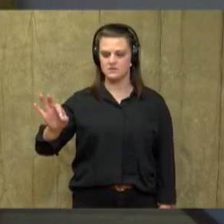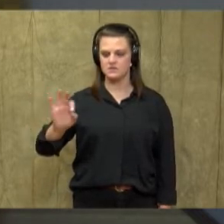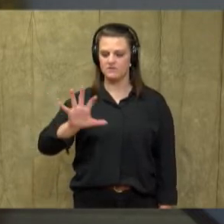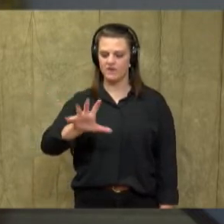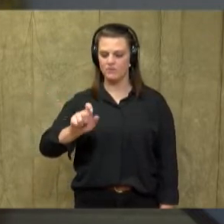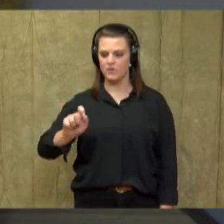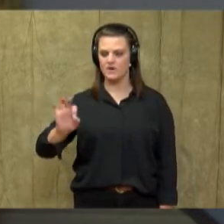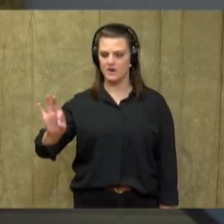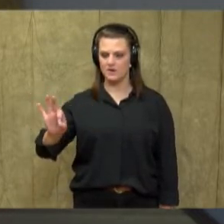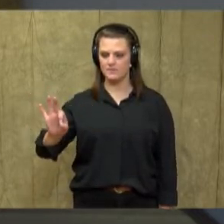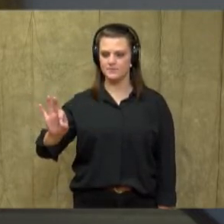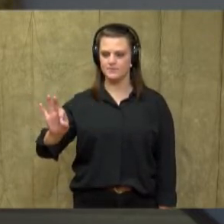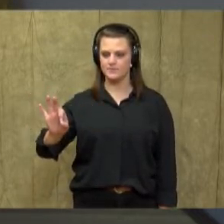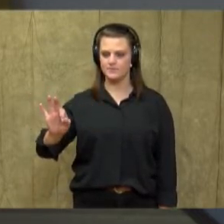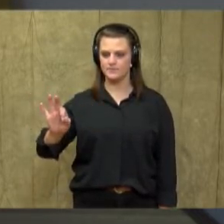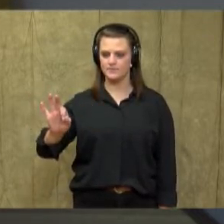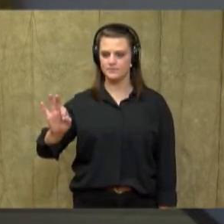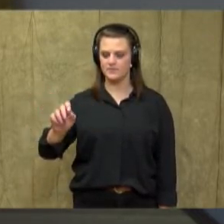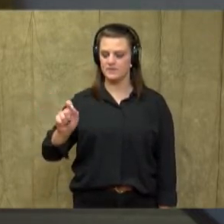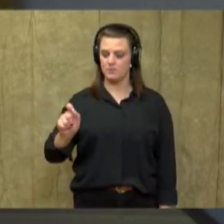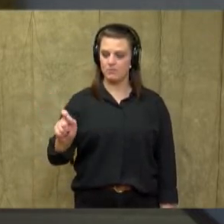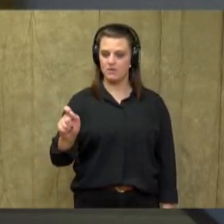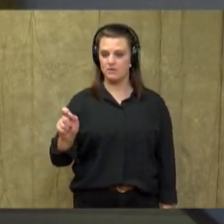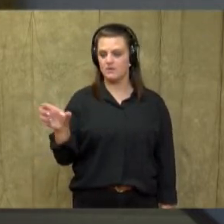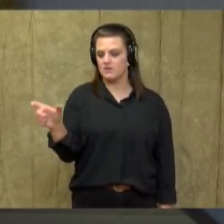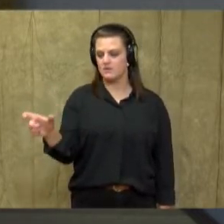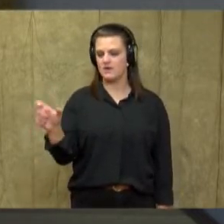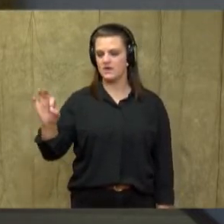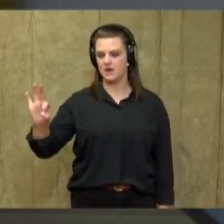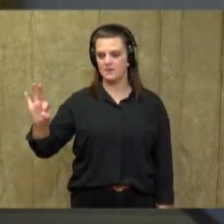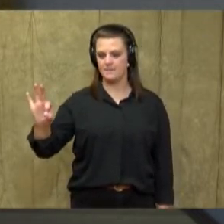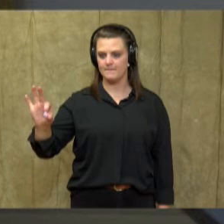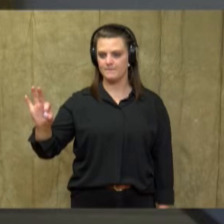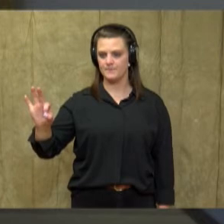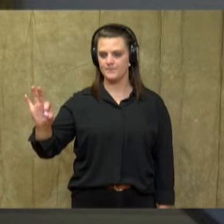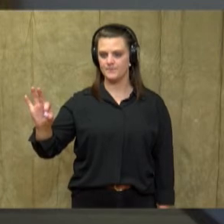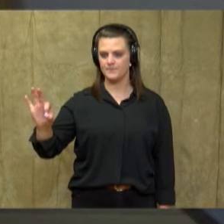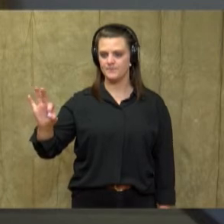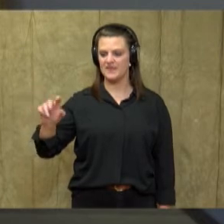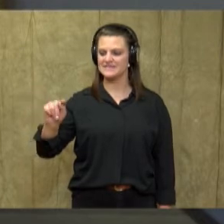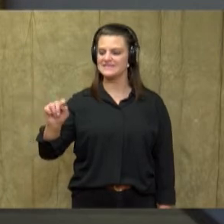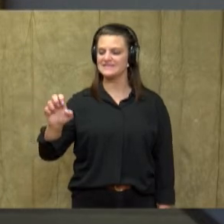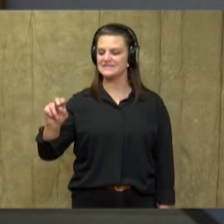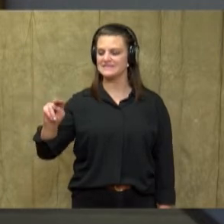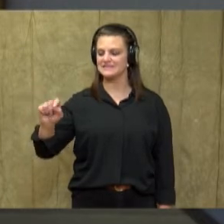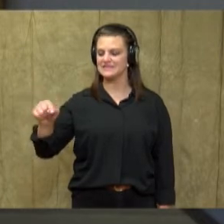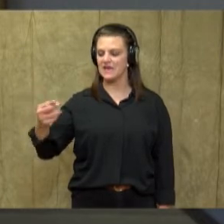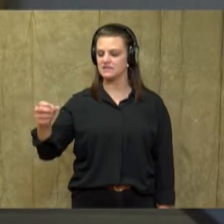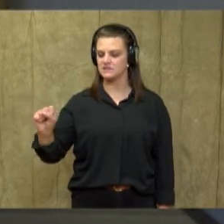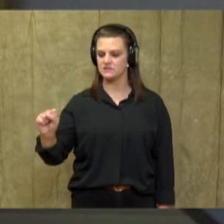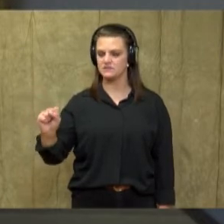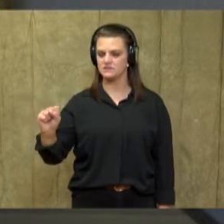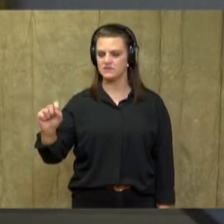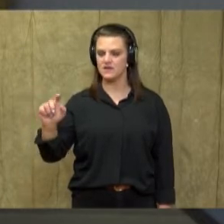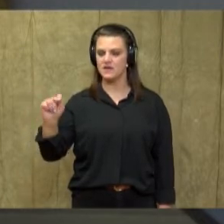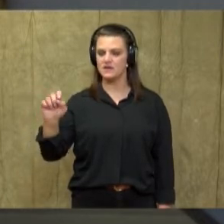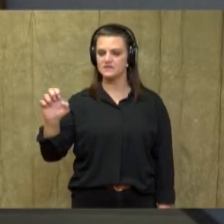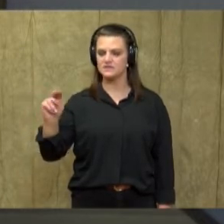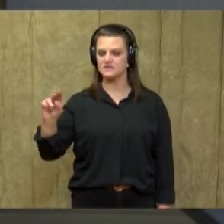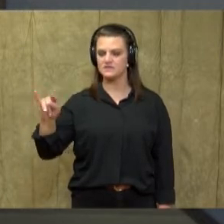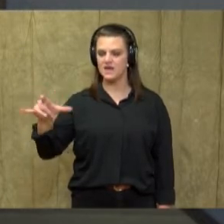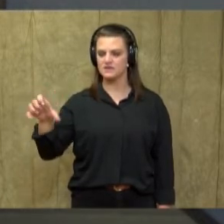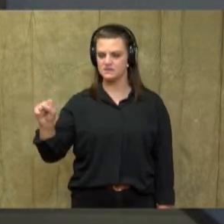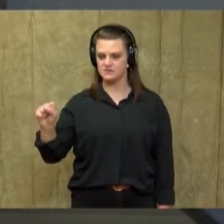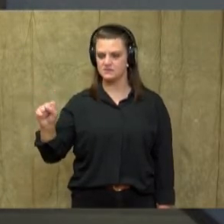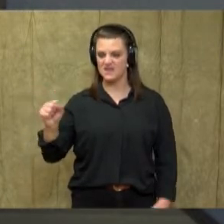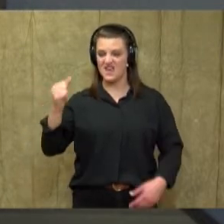right, so I'm going to write a 9 in this place. Right after the decimal is our tenths place. If I was thinking about money,